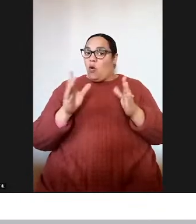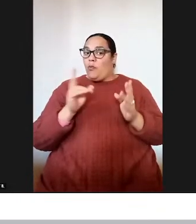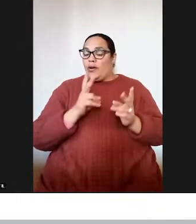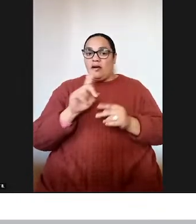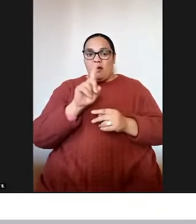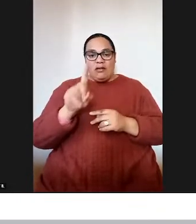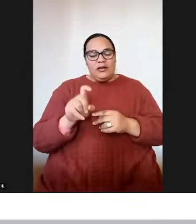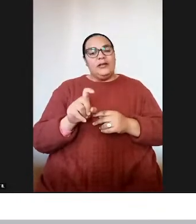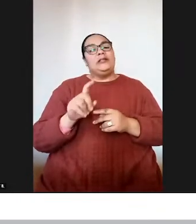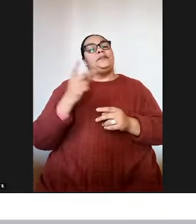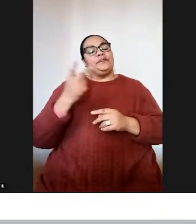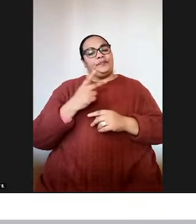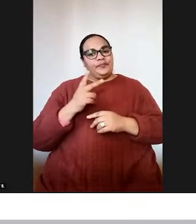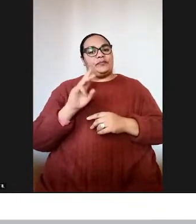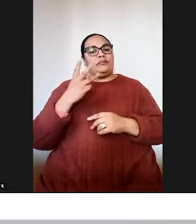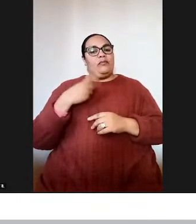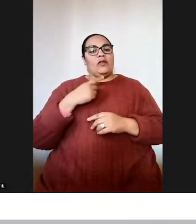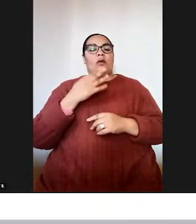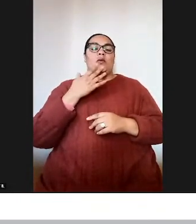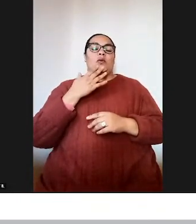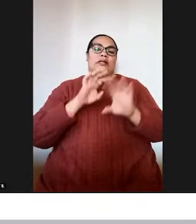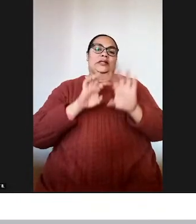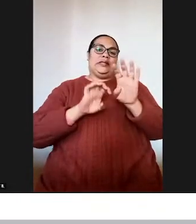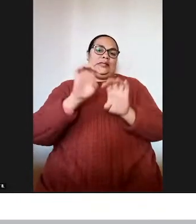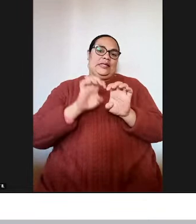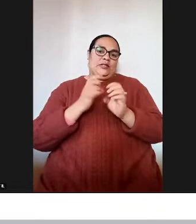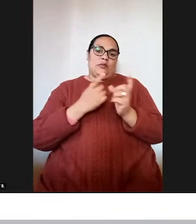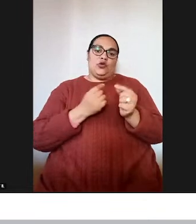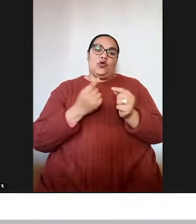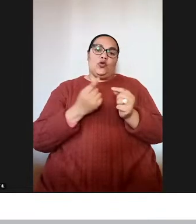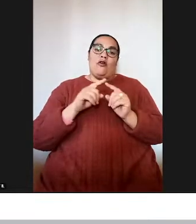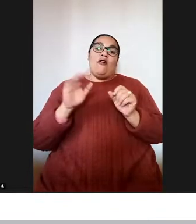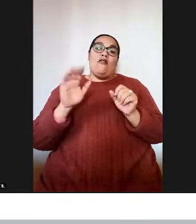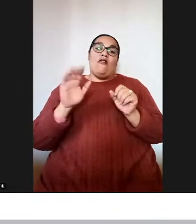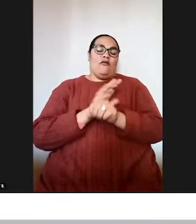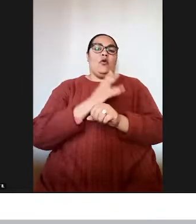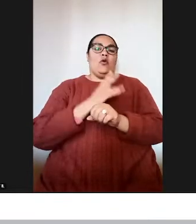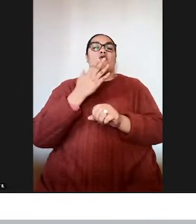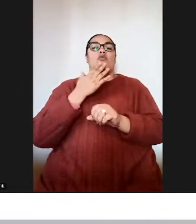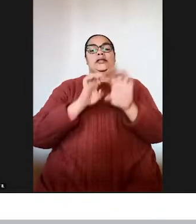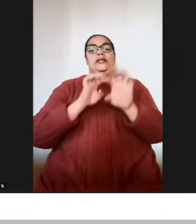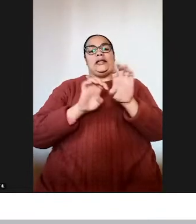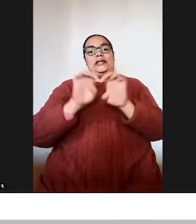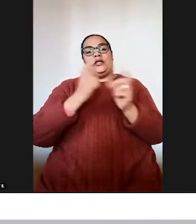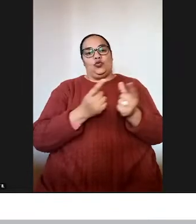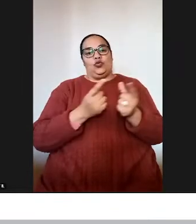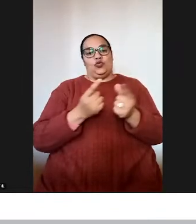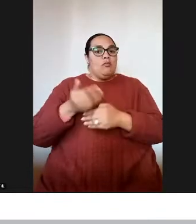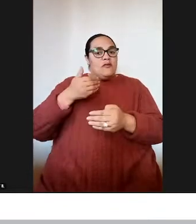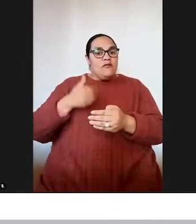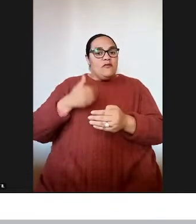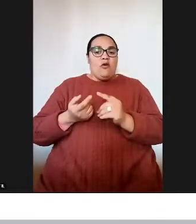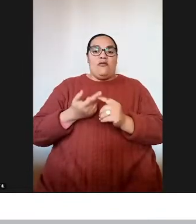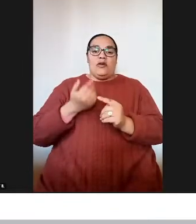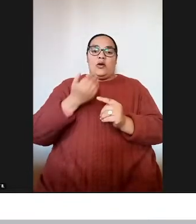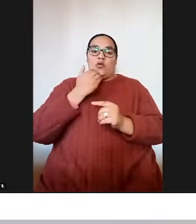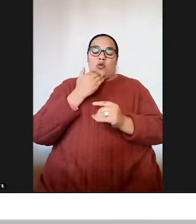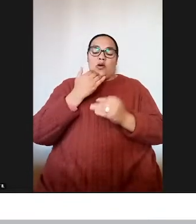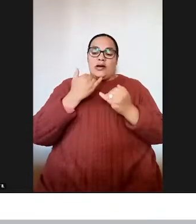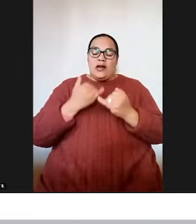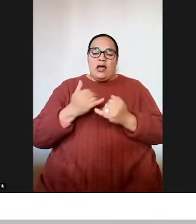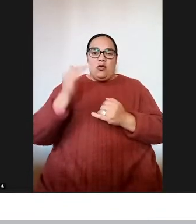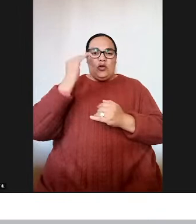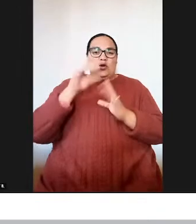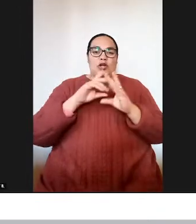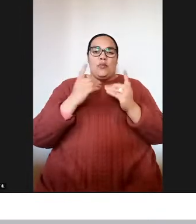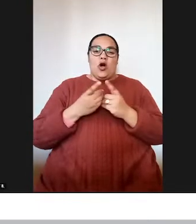was also a risk assessment, a full risk assessment done previously by now known as Department of